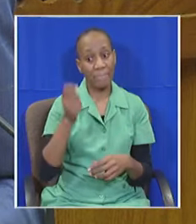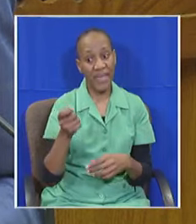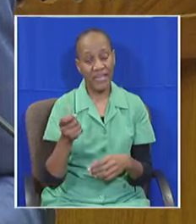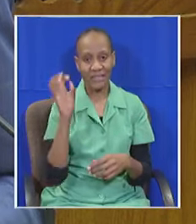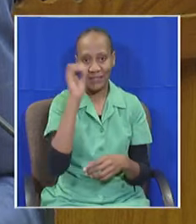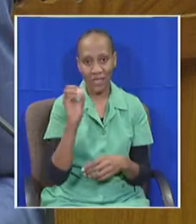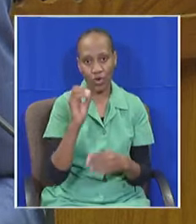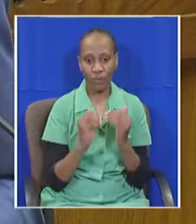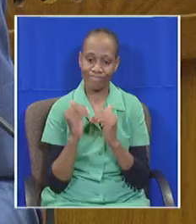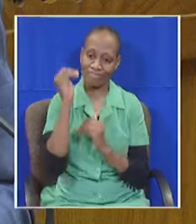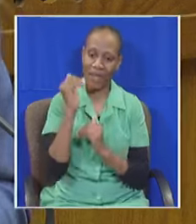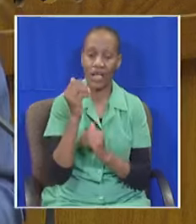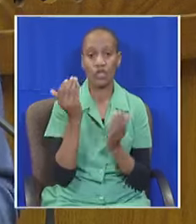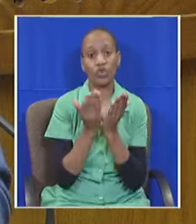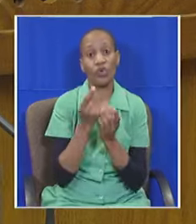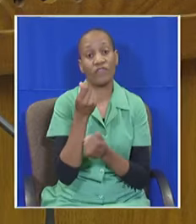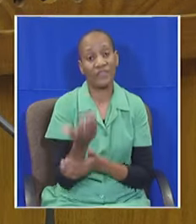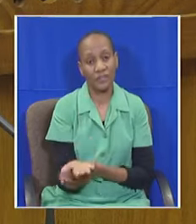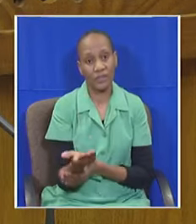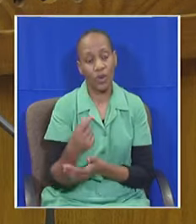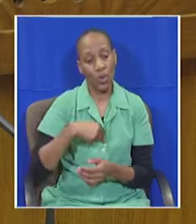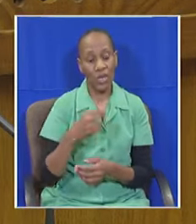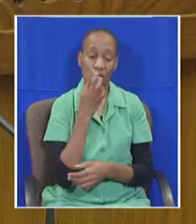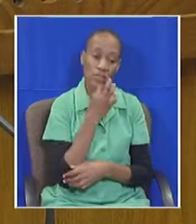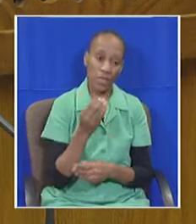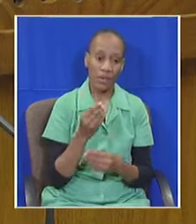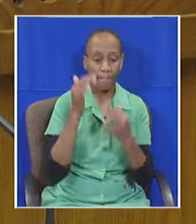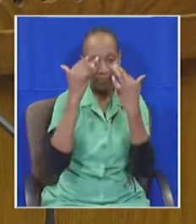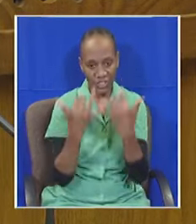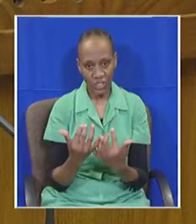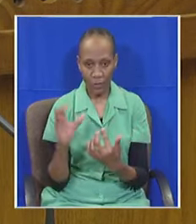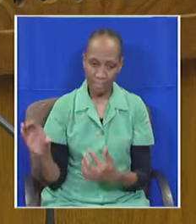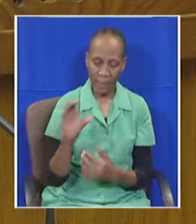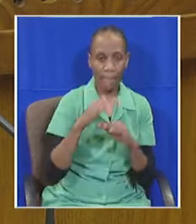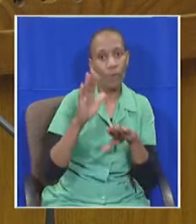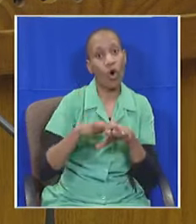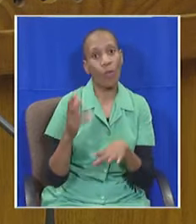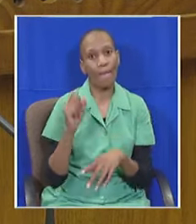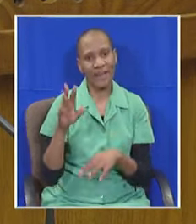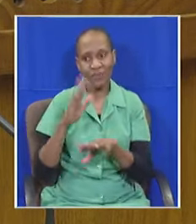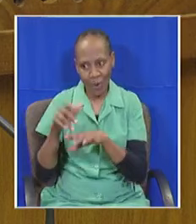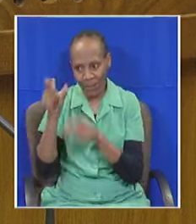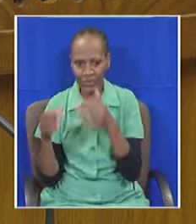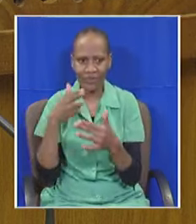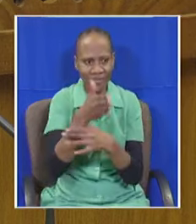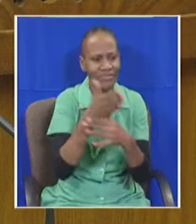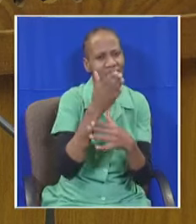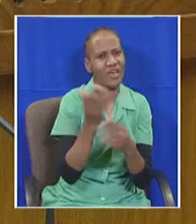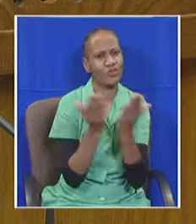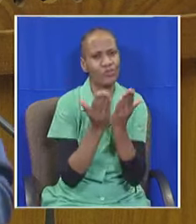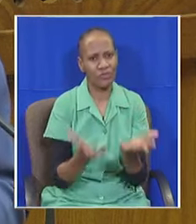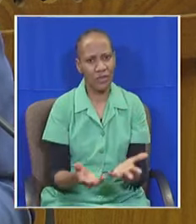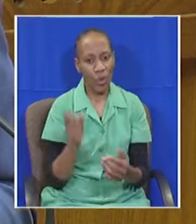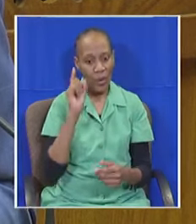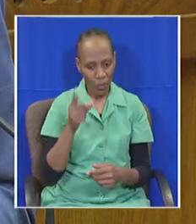said, as we increase the allocation, the demand also increases. But we will be making